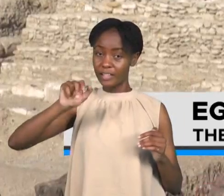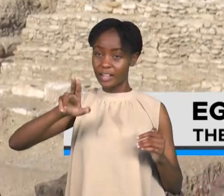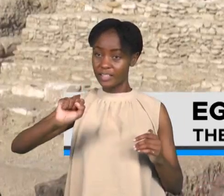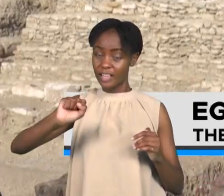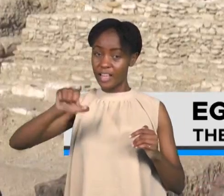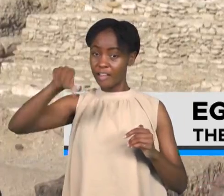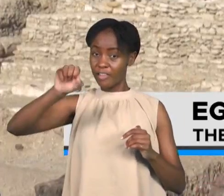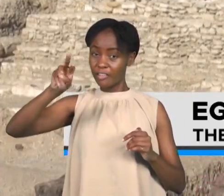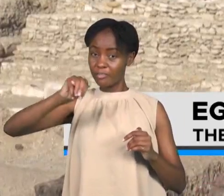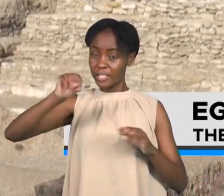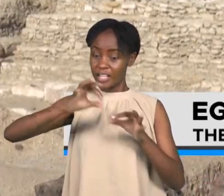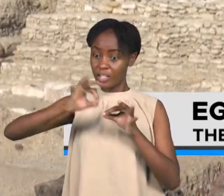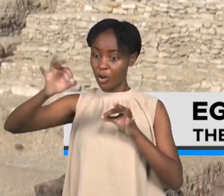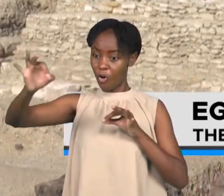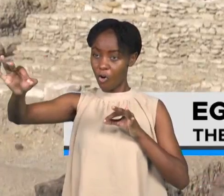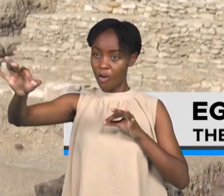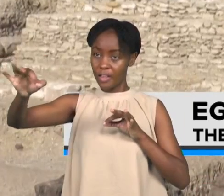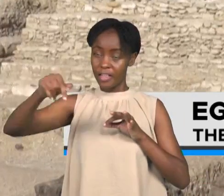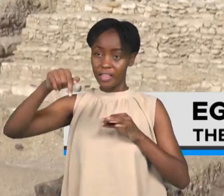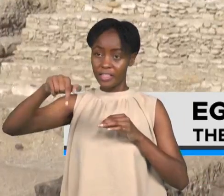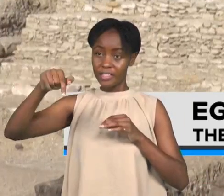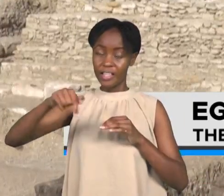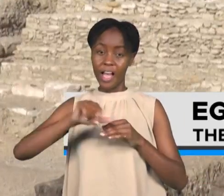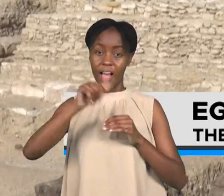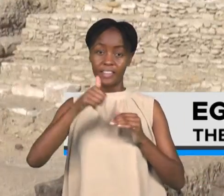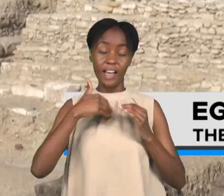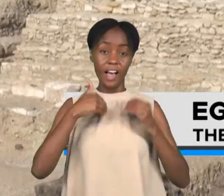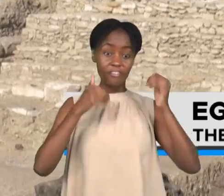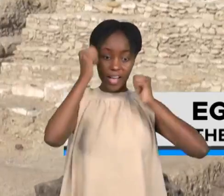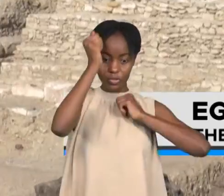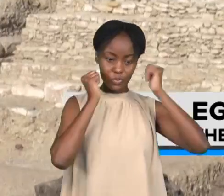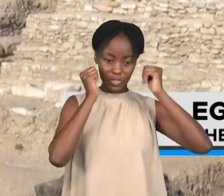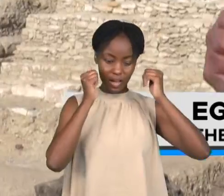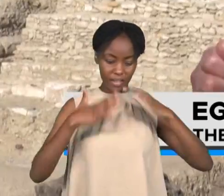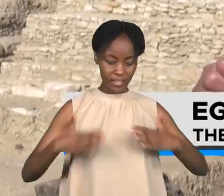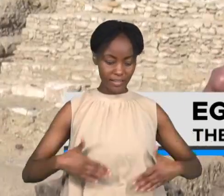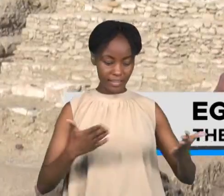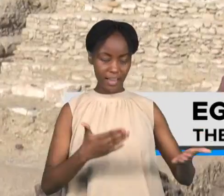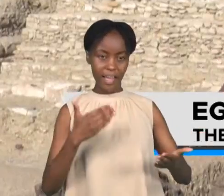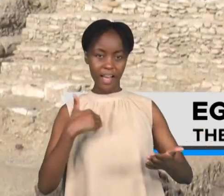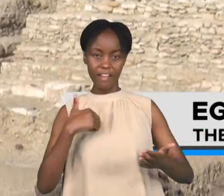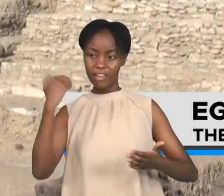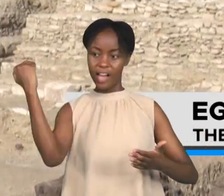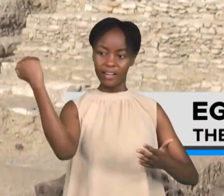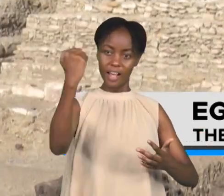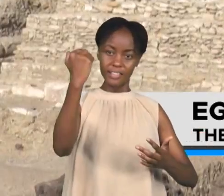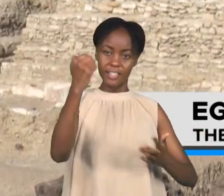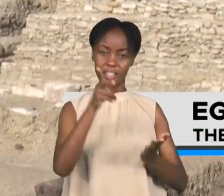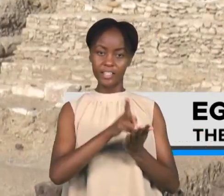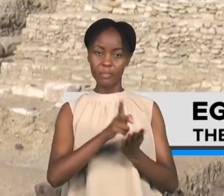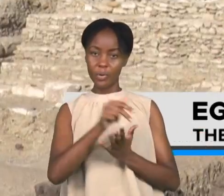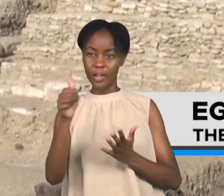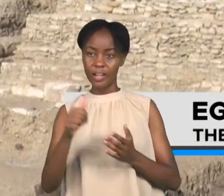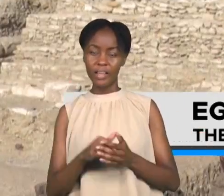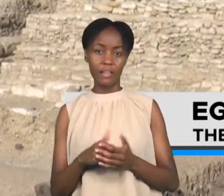one of the coffins. One of the coffins belonged to a soldier. We found the axe that he used to fight. We found also